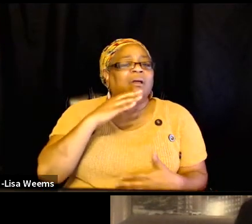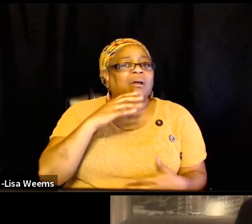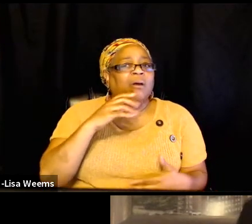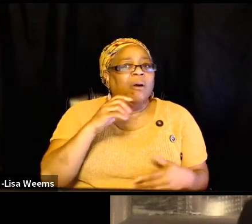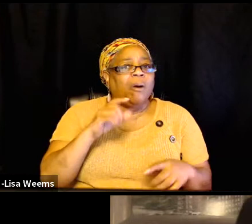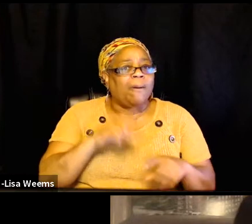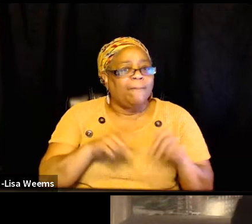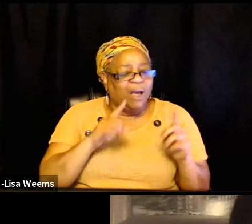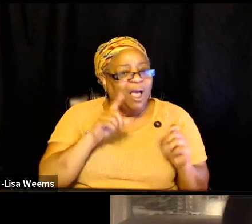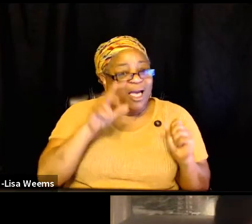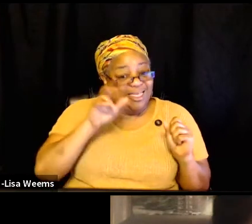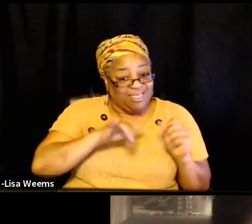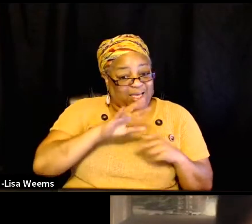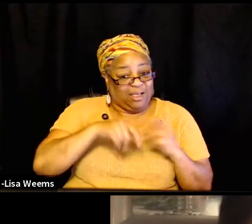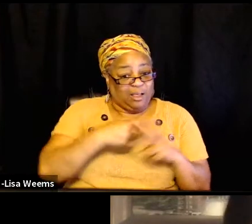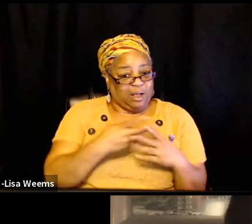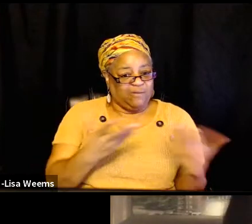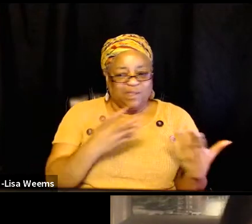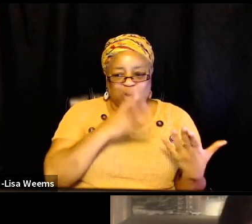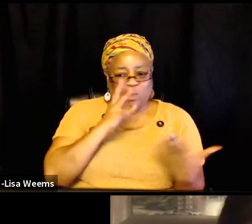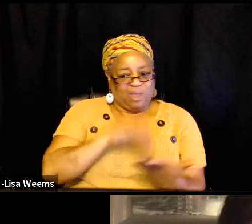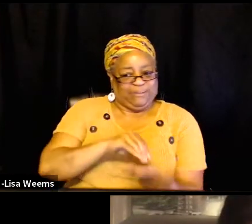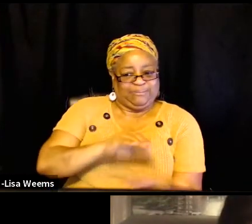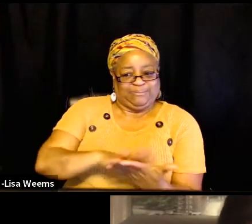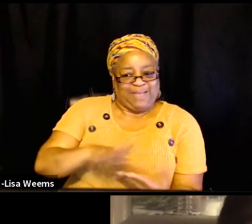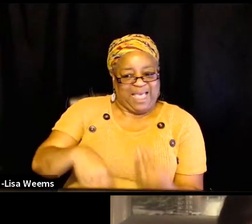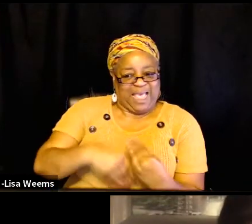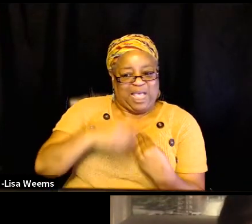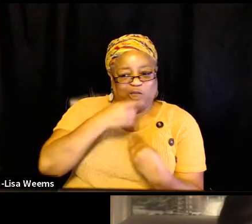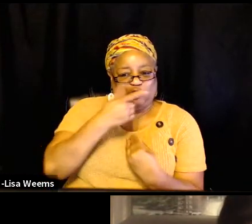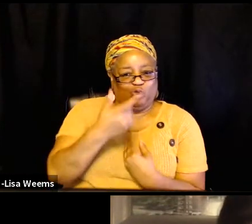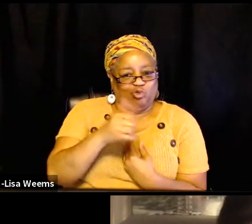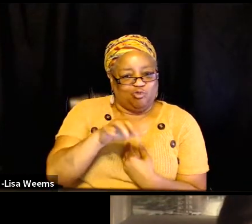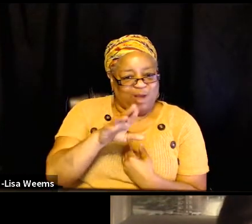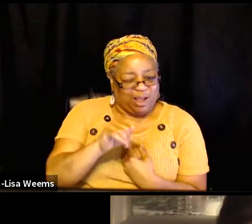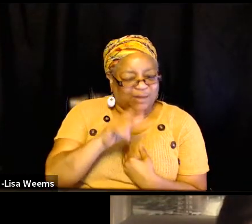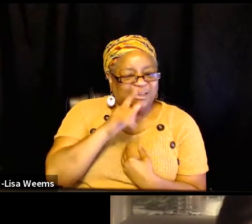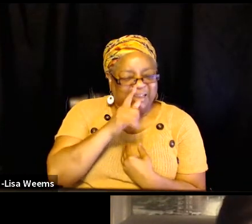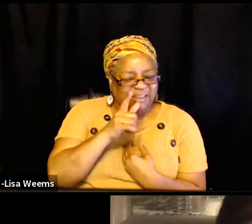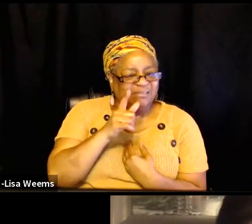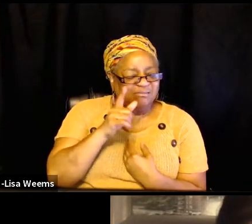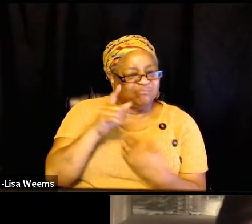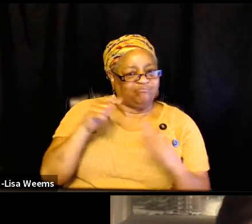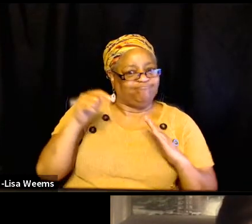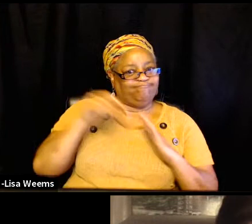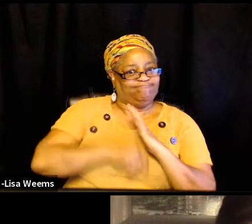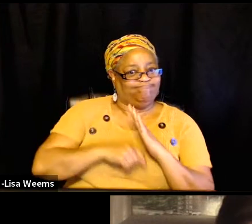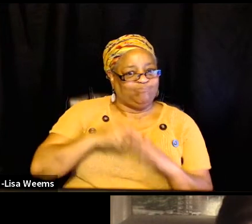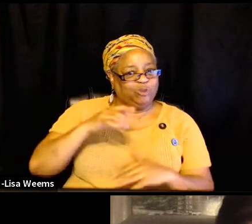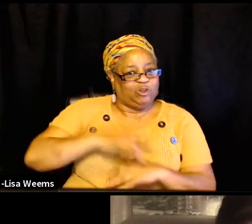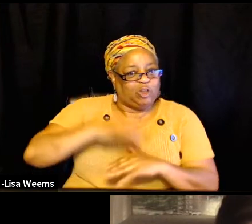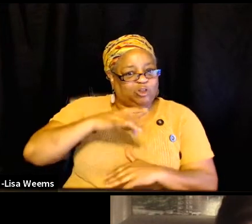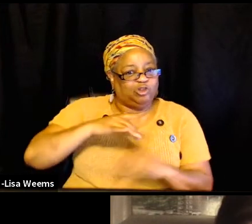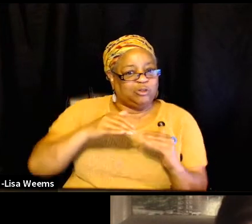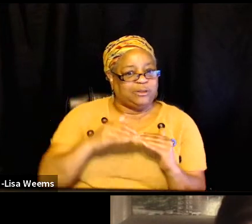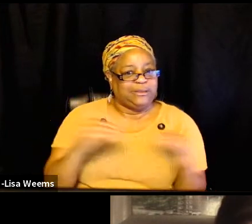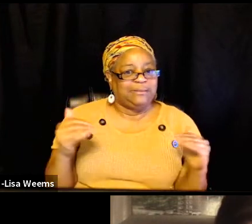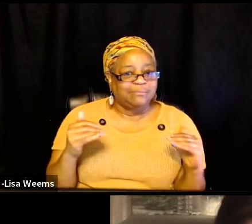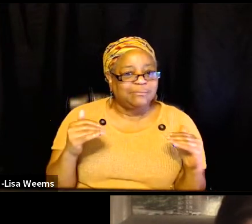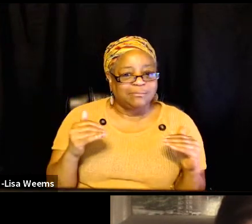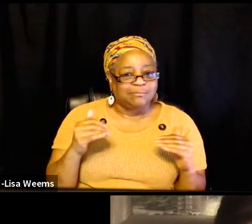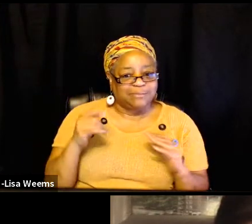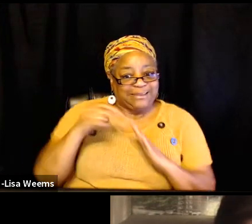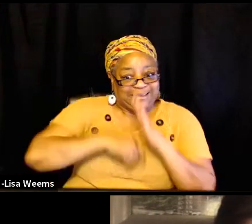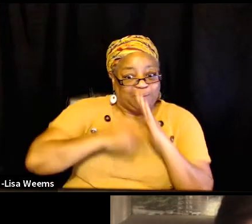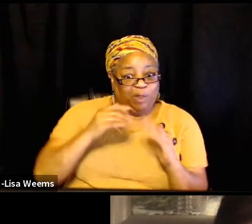But these are the kind of things that you can never put in a grant, that it just like really goes up to a deeper level of psychology or philosophy in